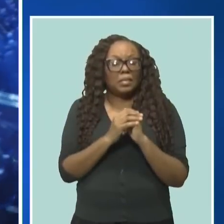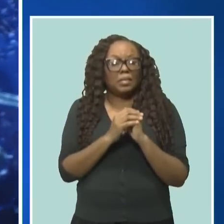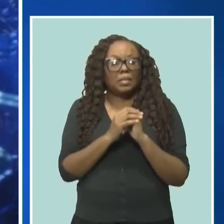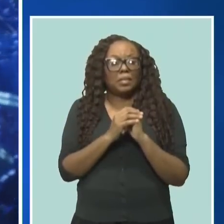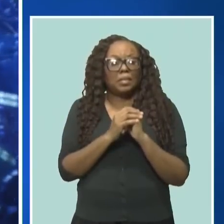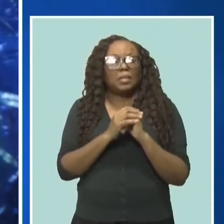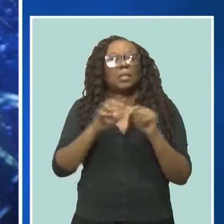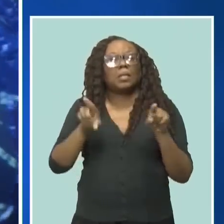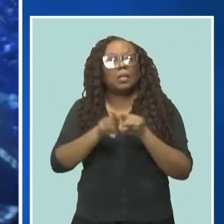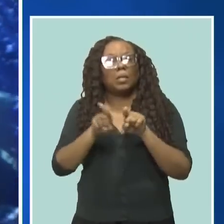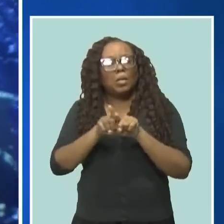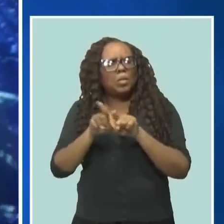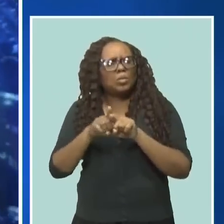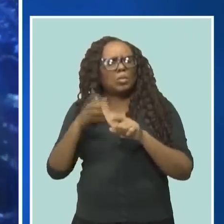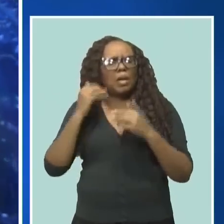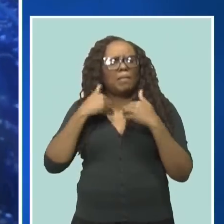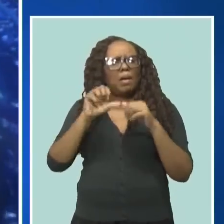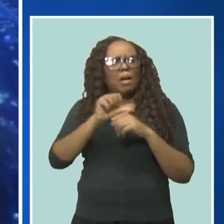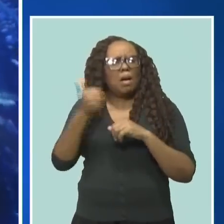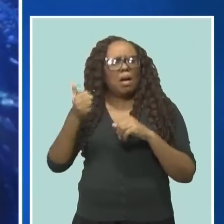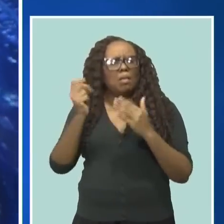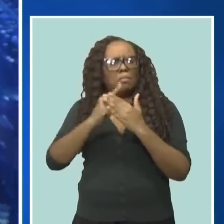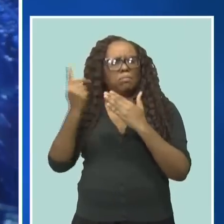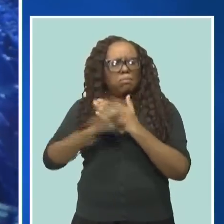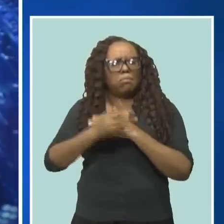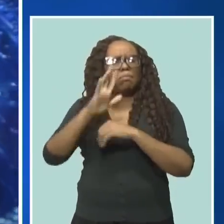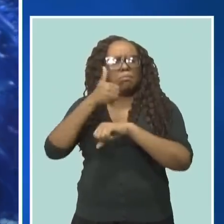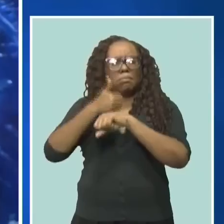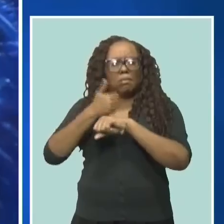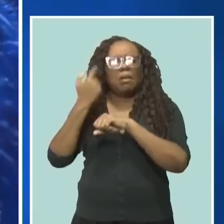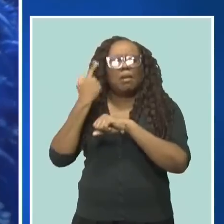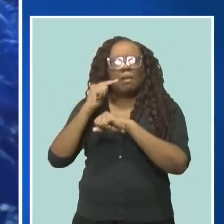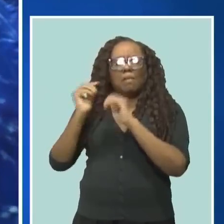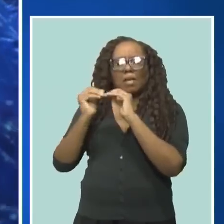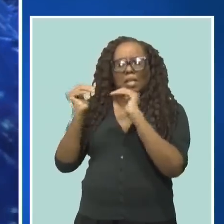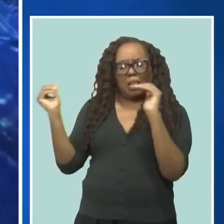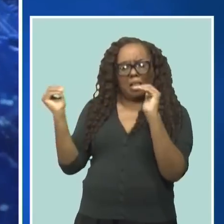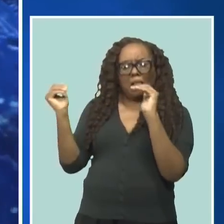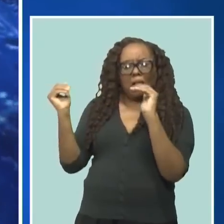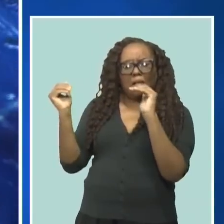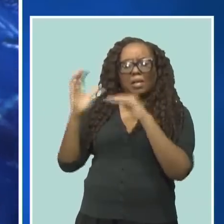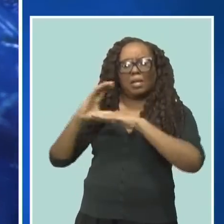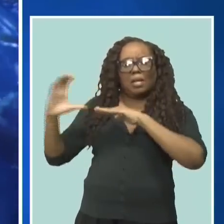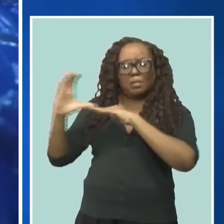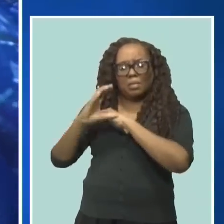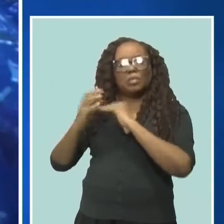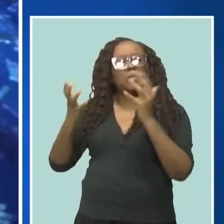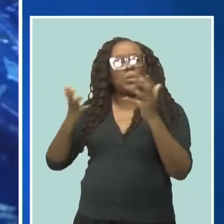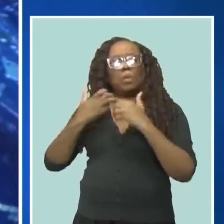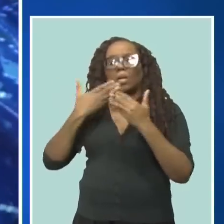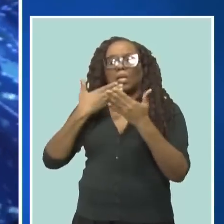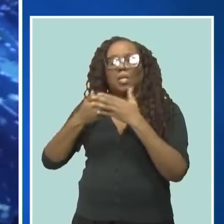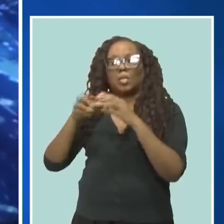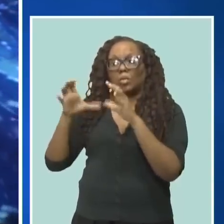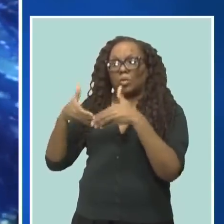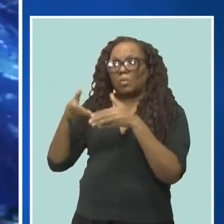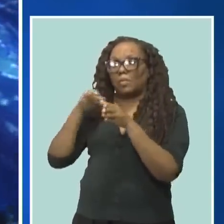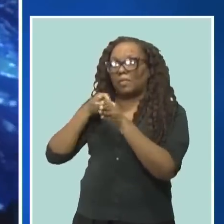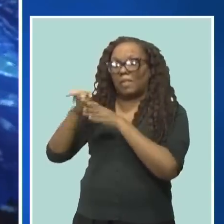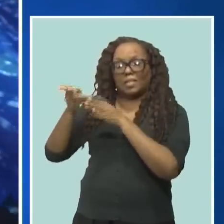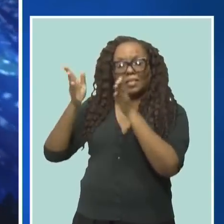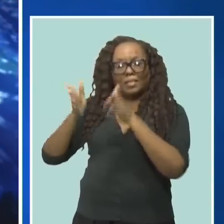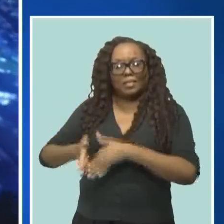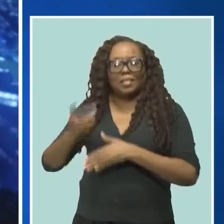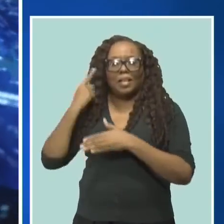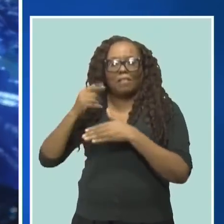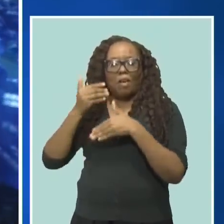TechVoc as well in the region as well. So I think what our challenge would be is finding that cadre of professionals to assist us to